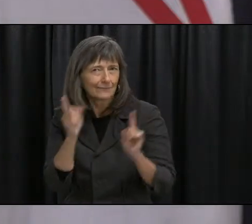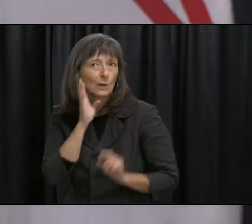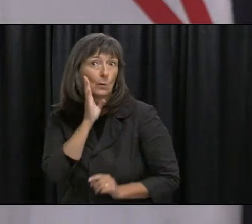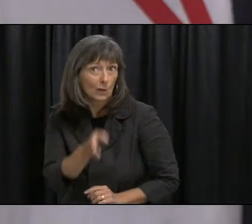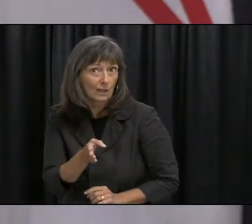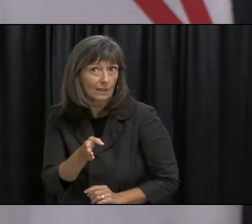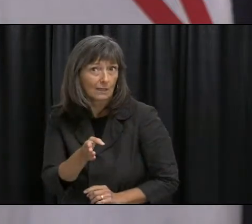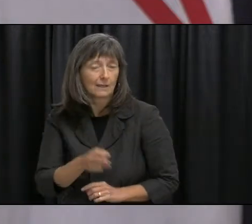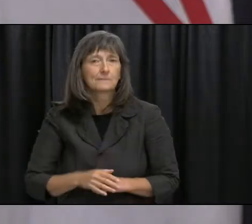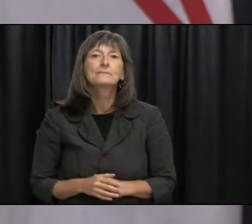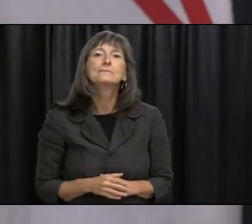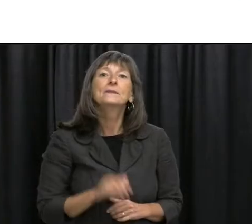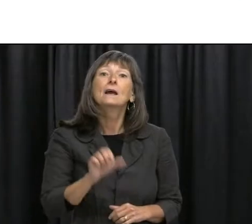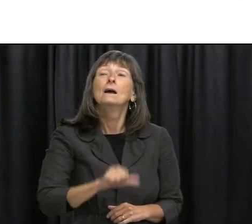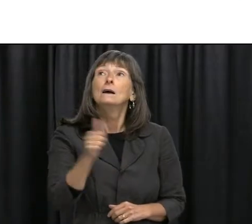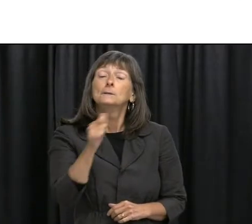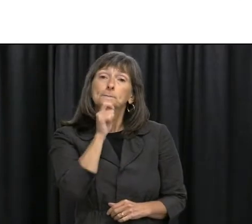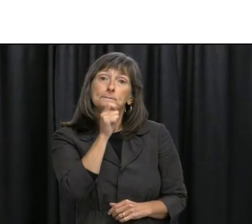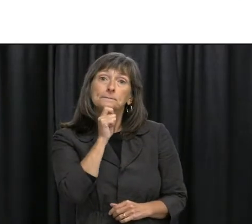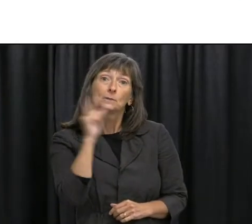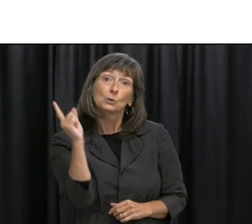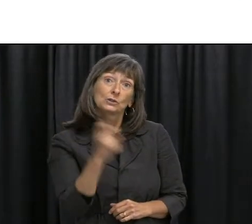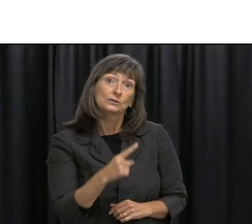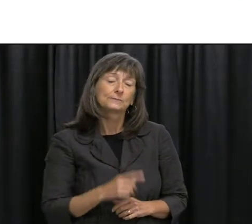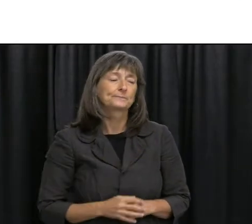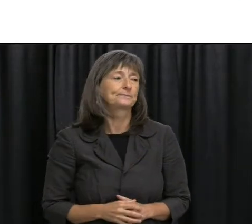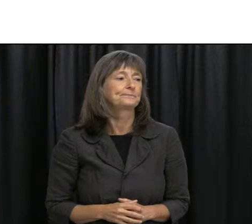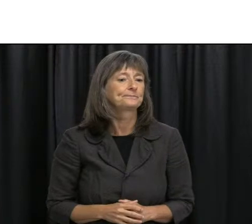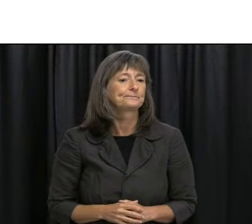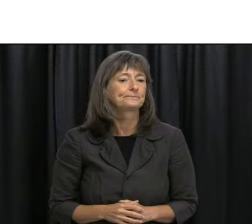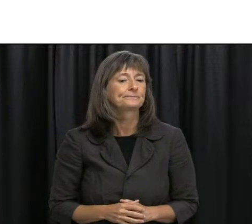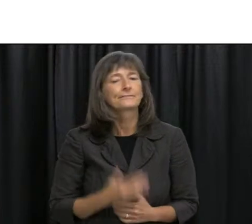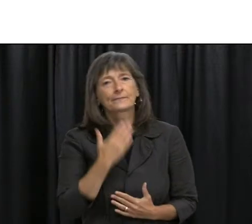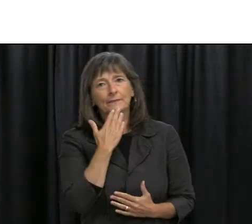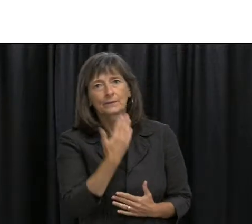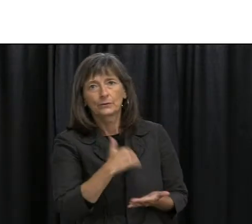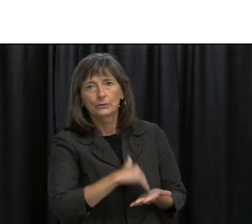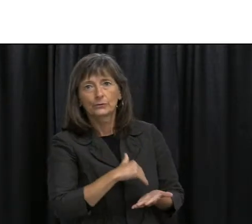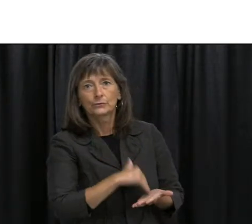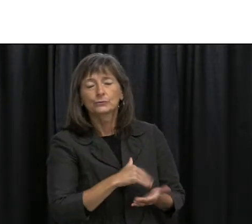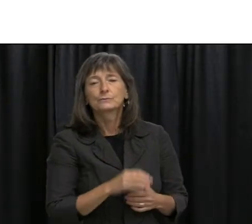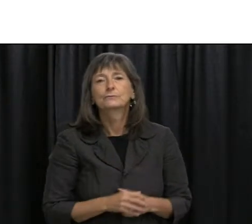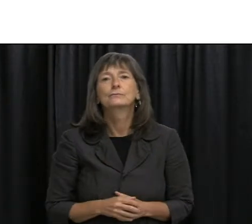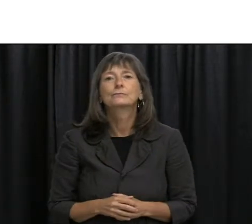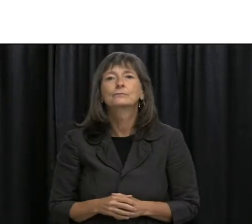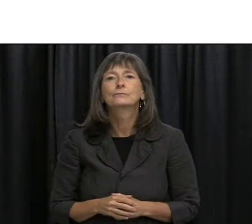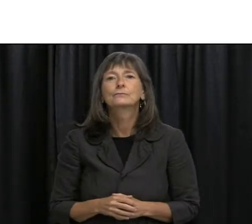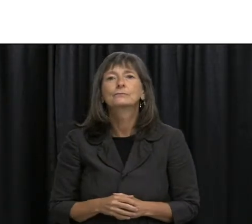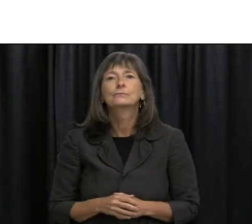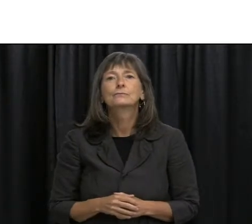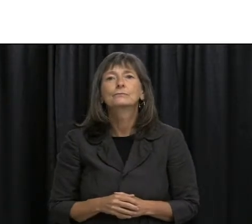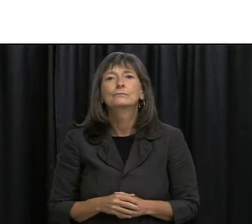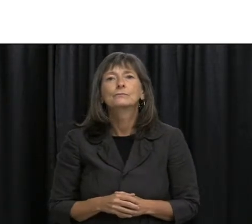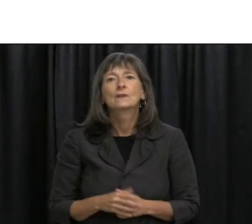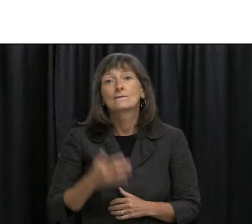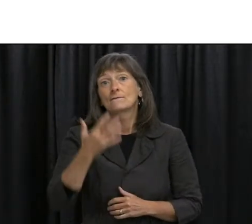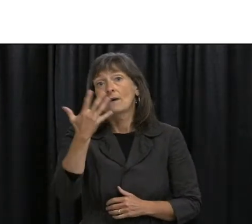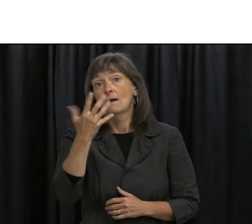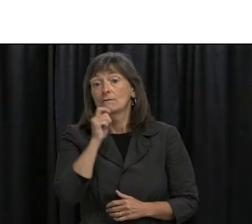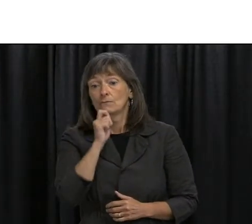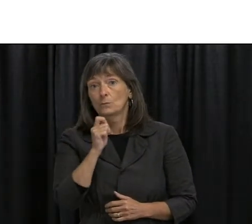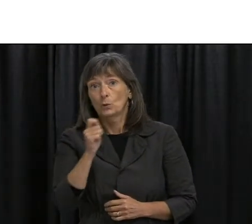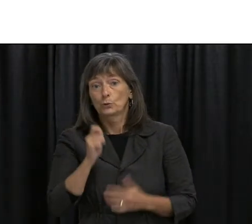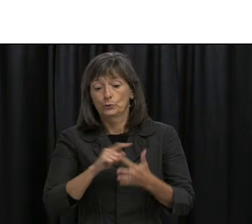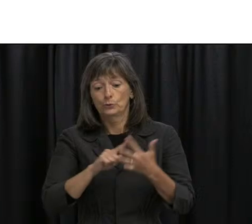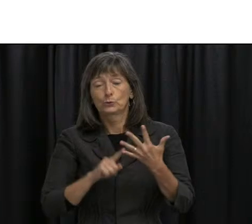And I'll now turn it over for questions. Thank you, Dr. Fitzgerald. For the benefit of our speakers, we have 5 reporters registered